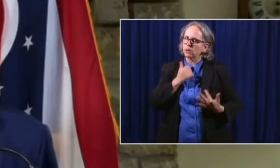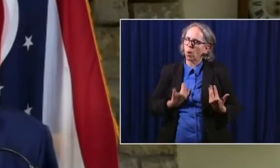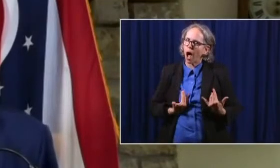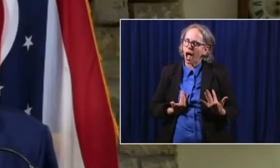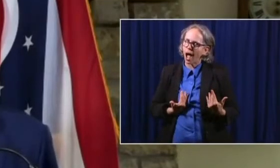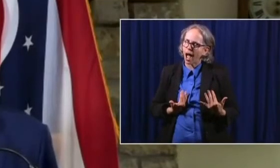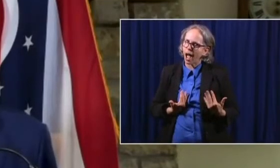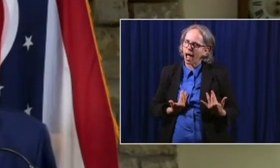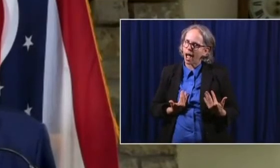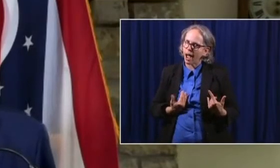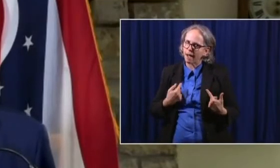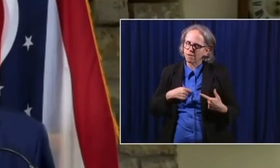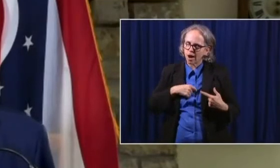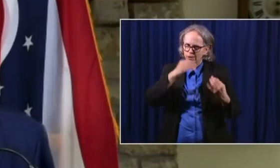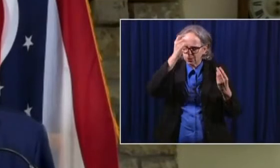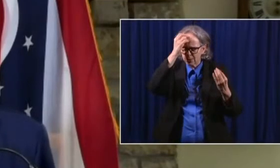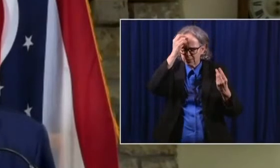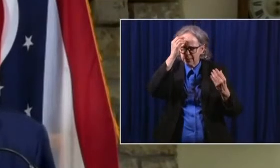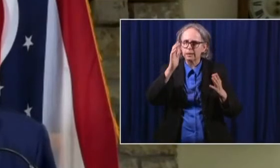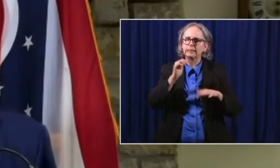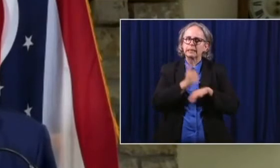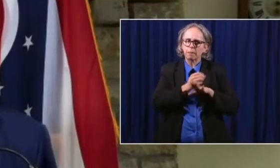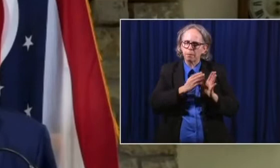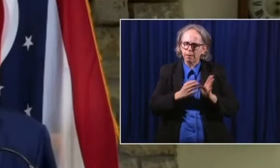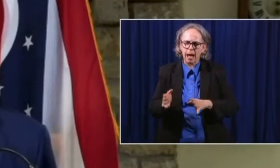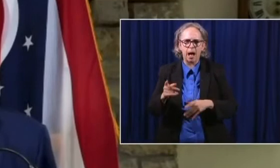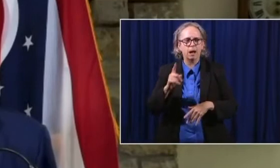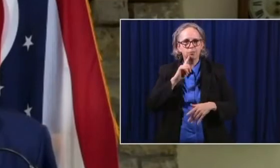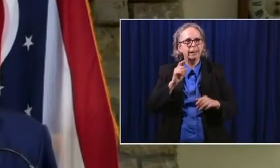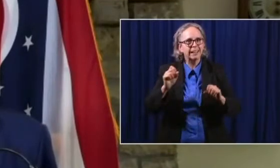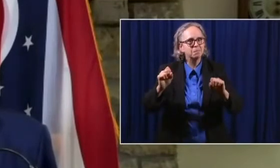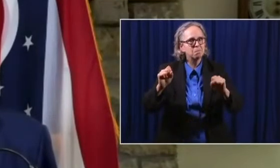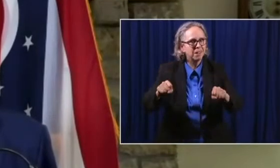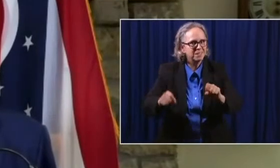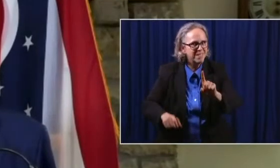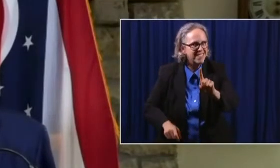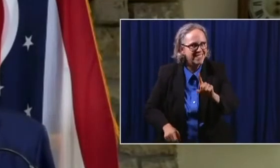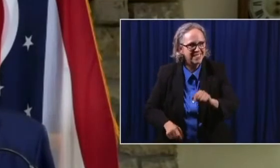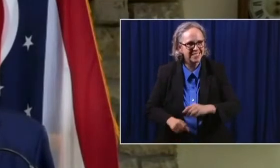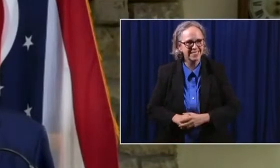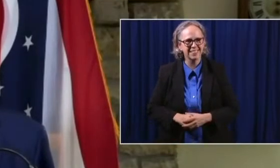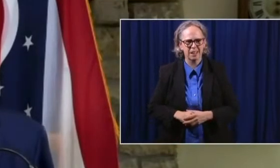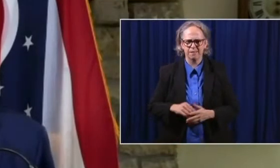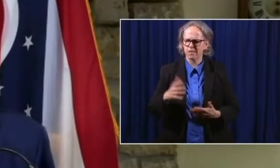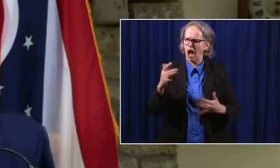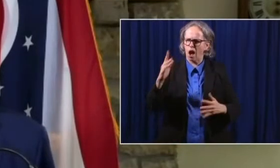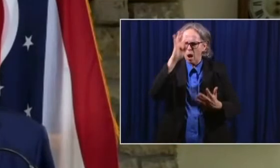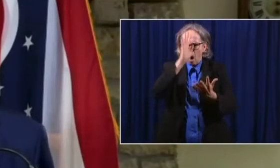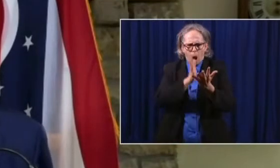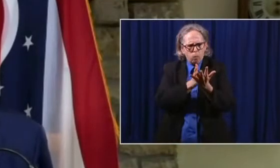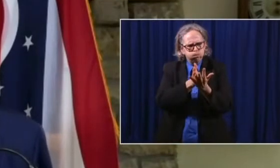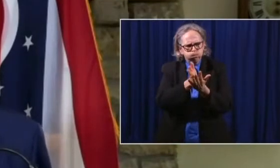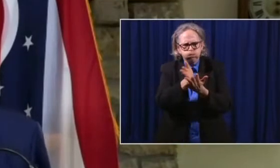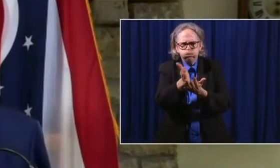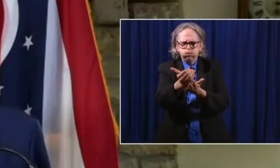are actually doable plans, very professionally done, very, very thoughtful. So not there